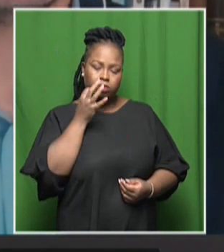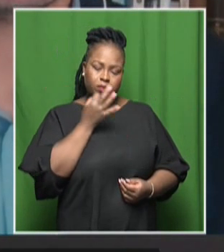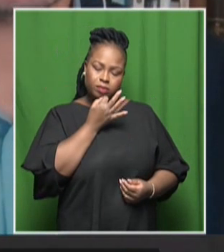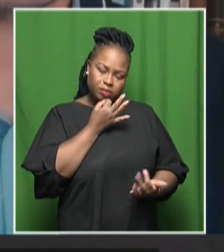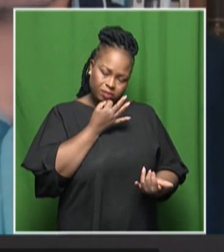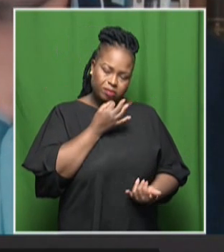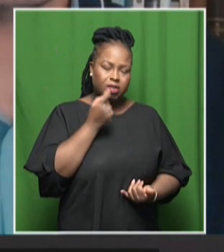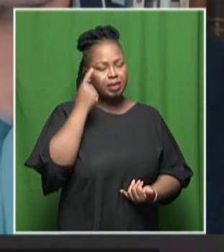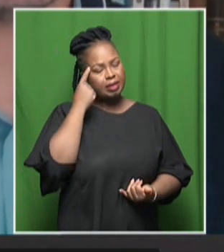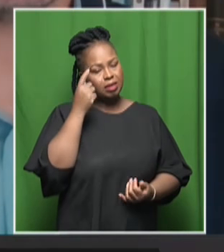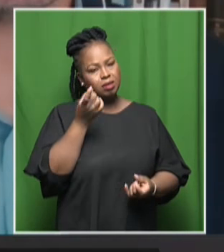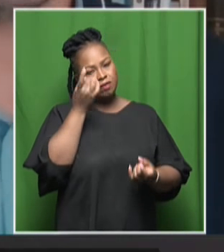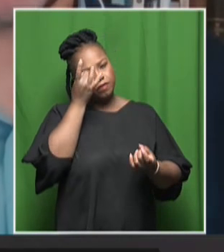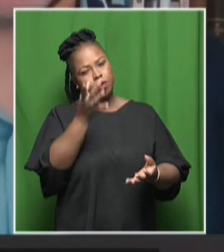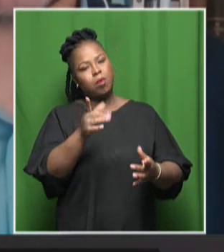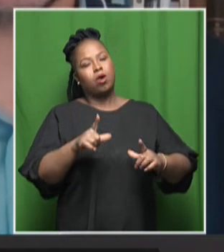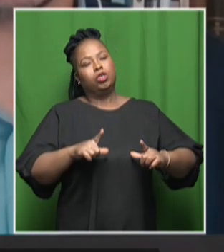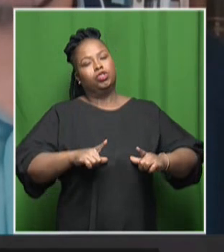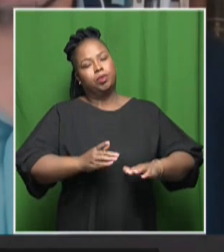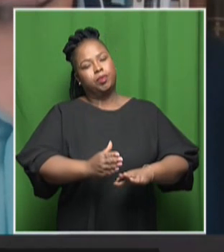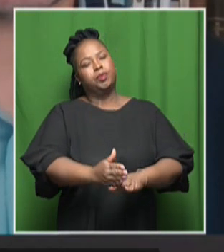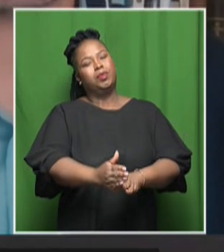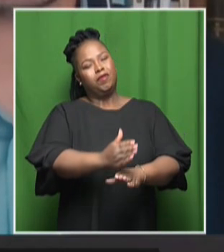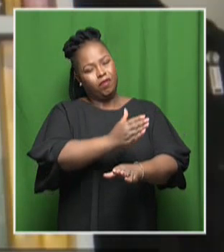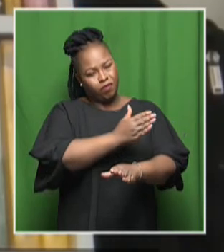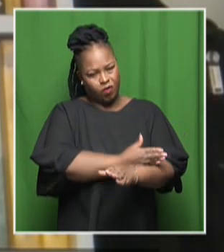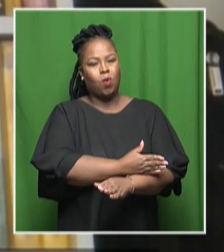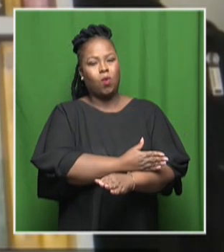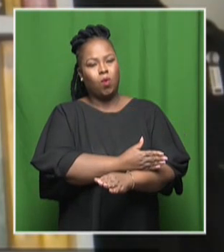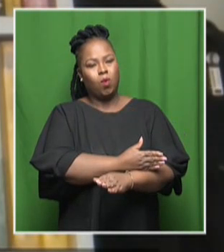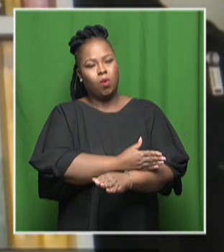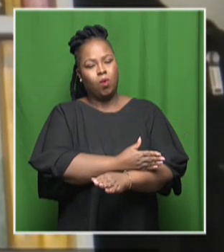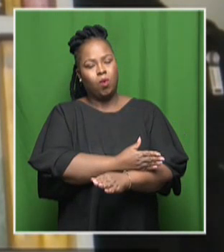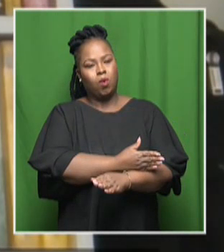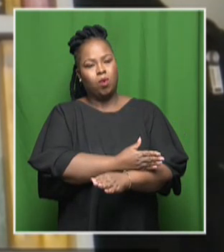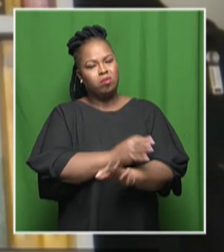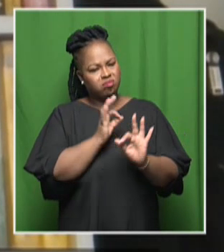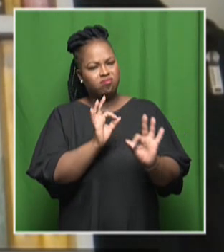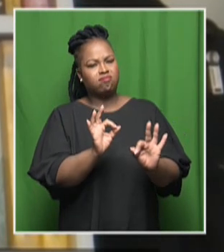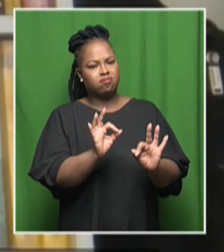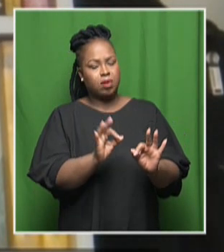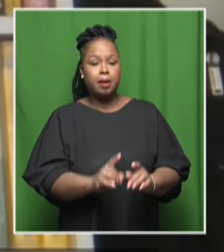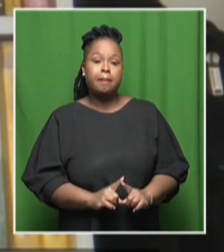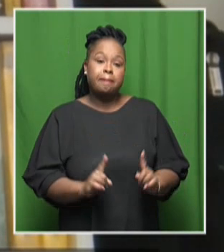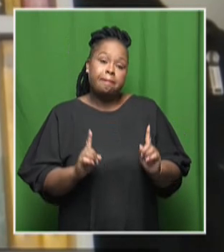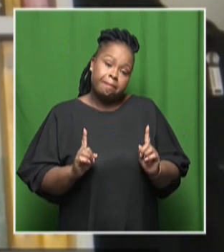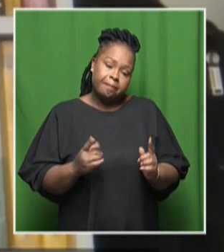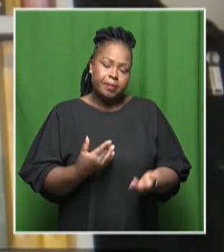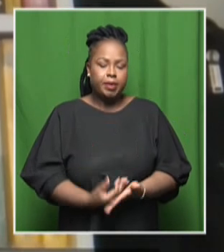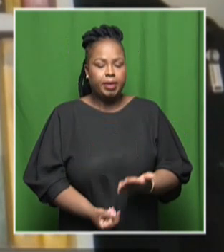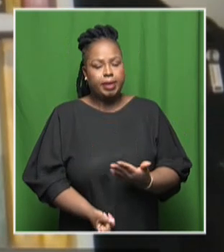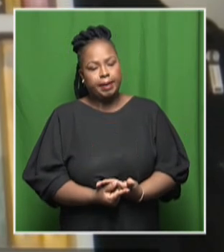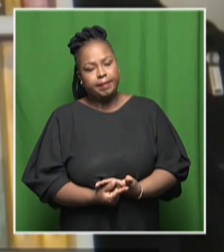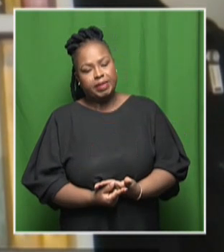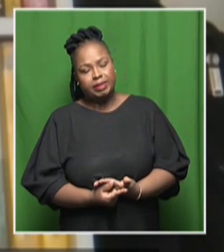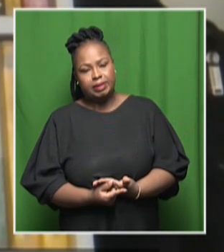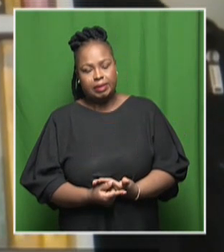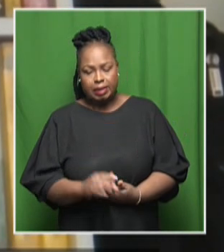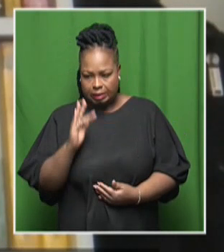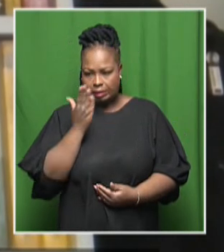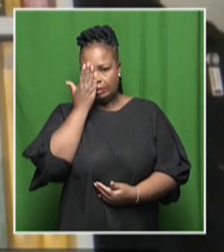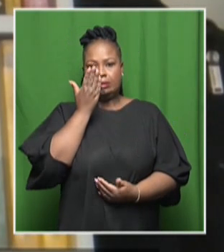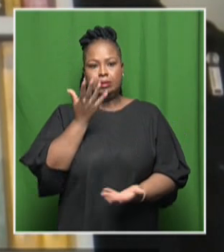indicated, gave ample warning of this event well ahead of time. There are cases, of course, where the science doesn't